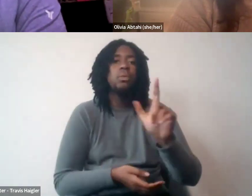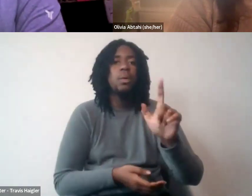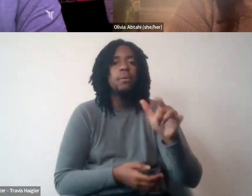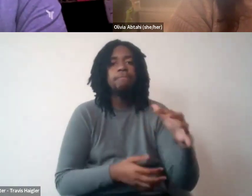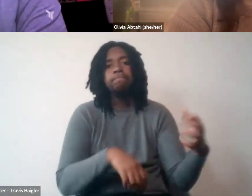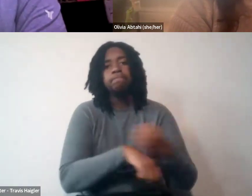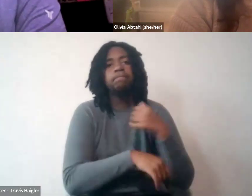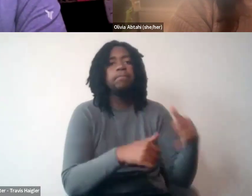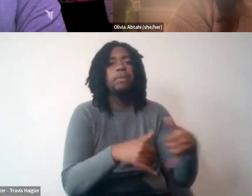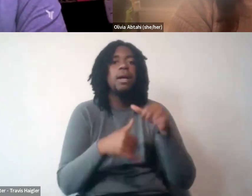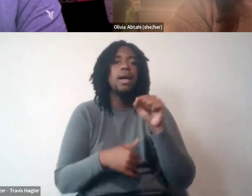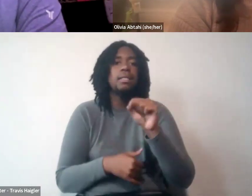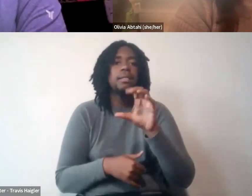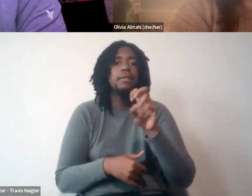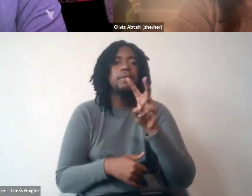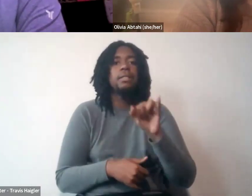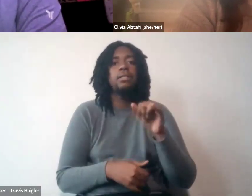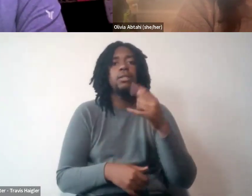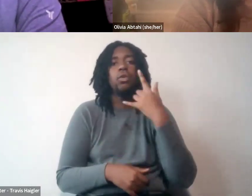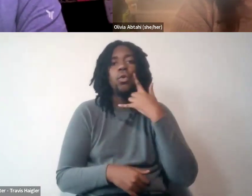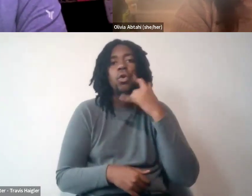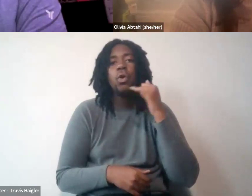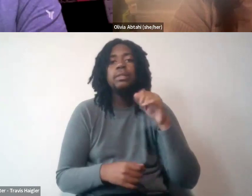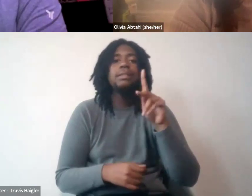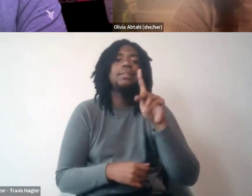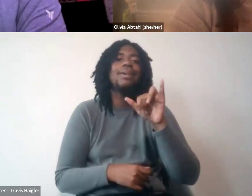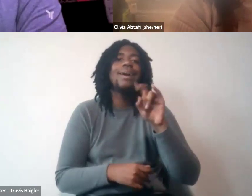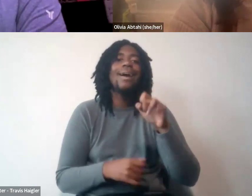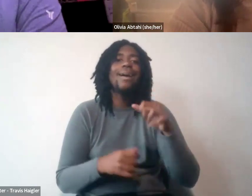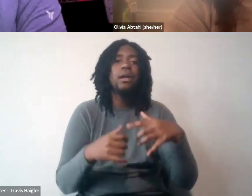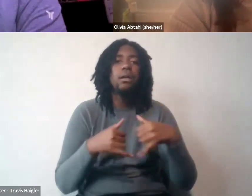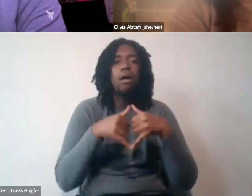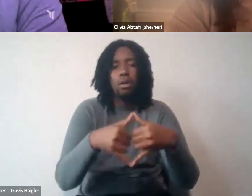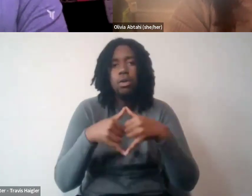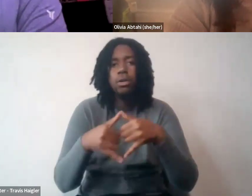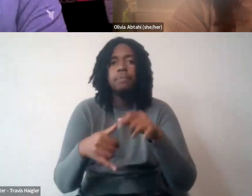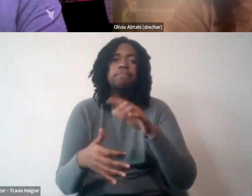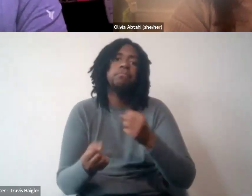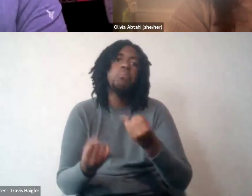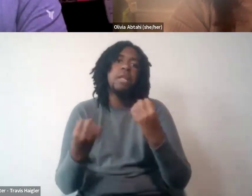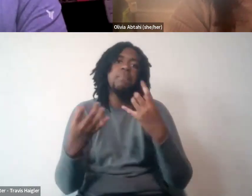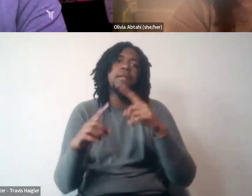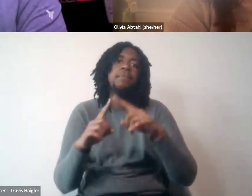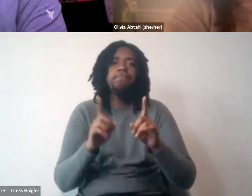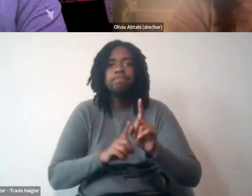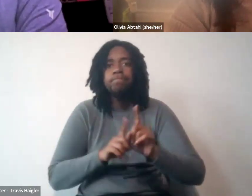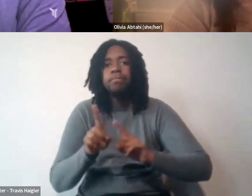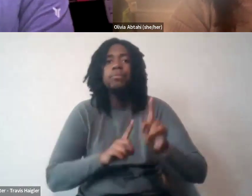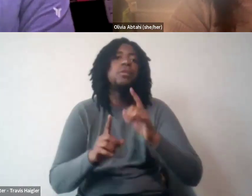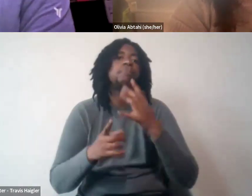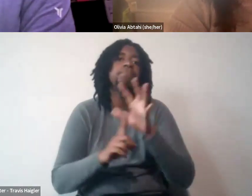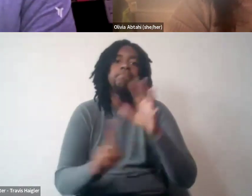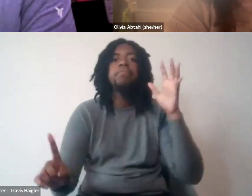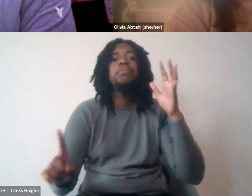the SCBWI Golden Kite Honor, the YALSA Odyssey Honor, and numerous starred reviews.